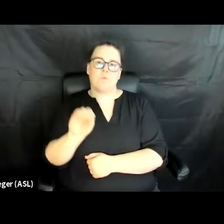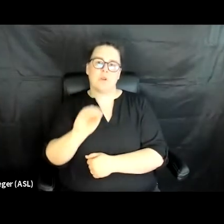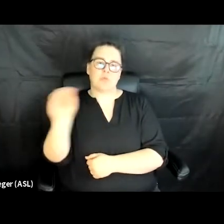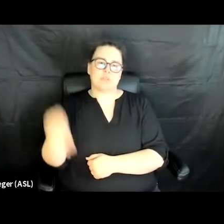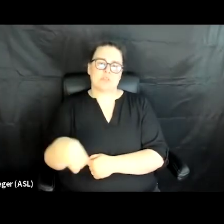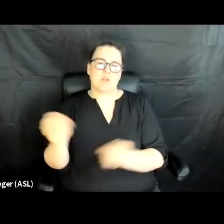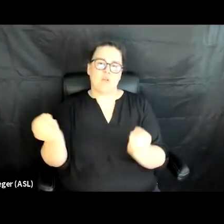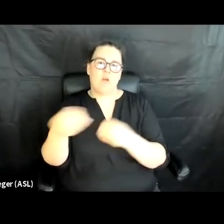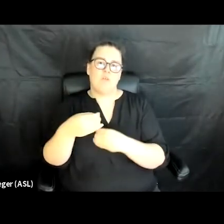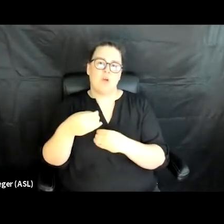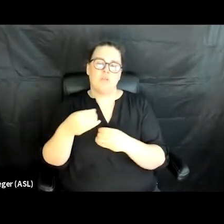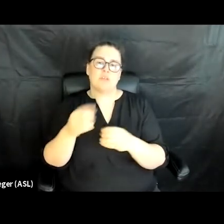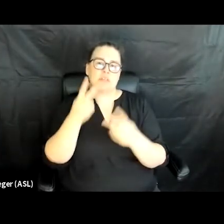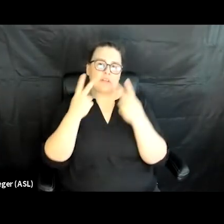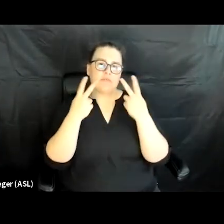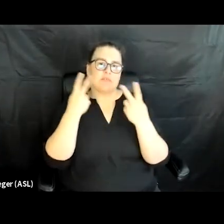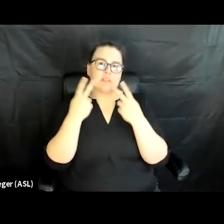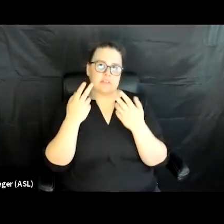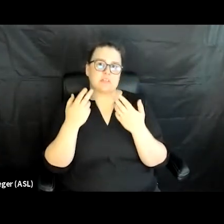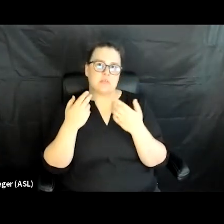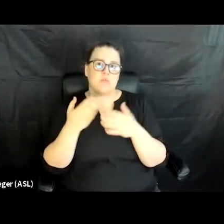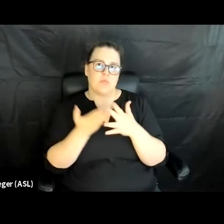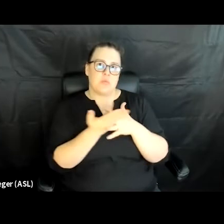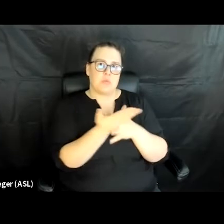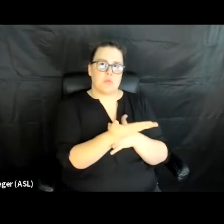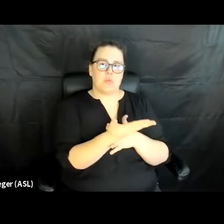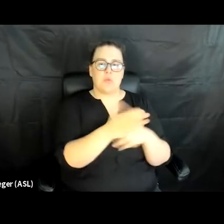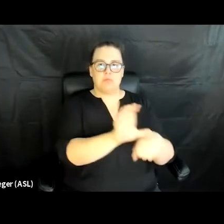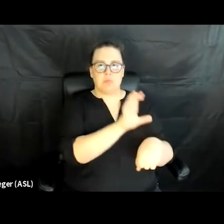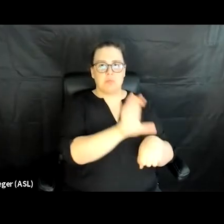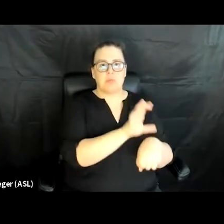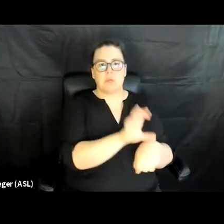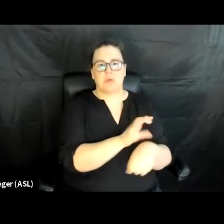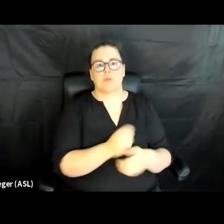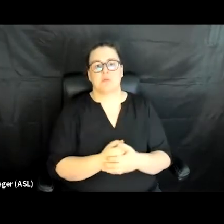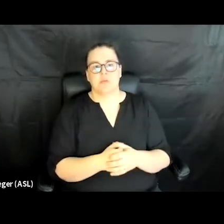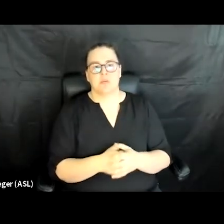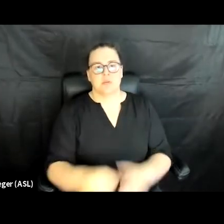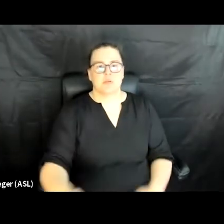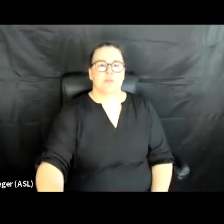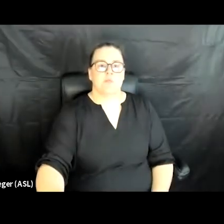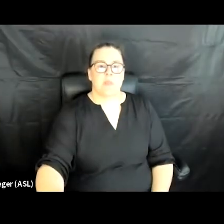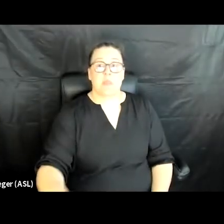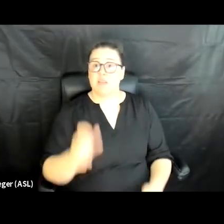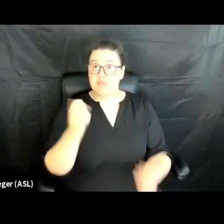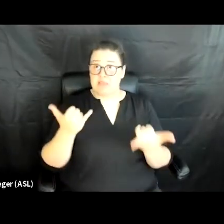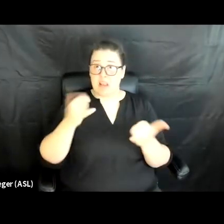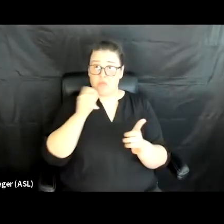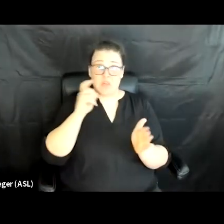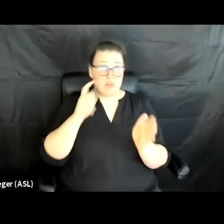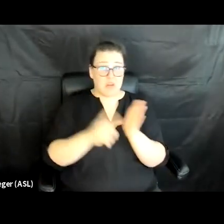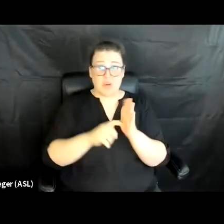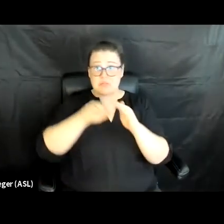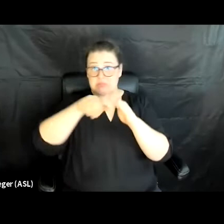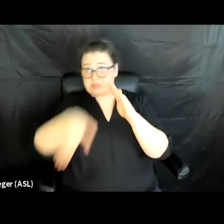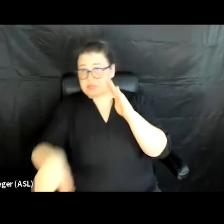visits were delivered via telehealth. And there's been not that much decline. We're still well up over 35%. Compare that to